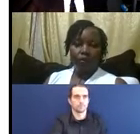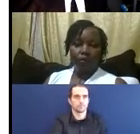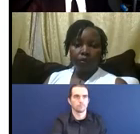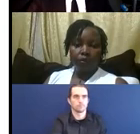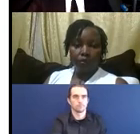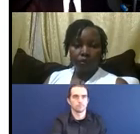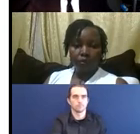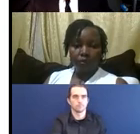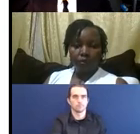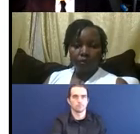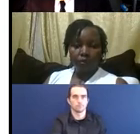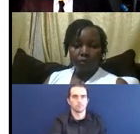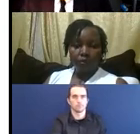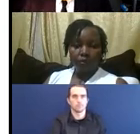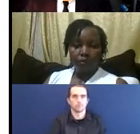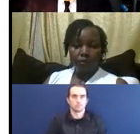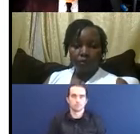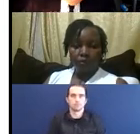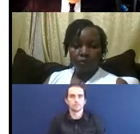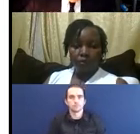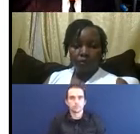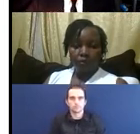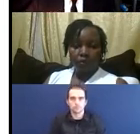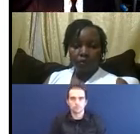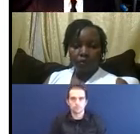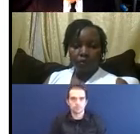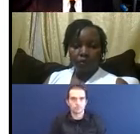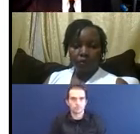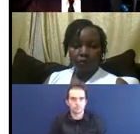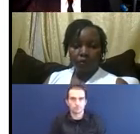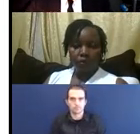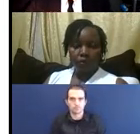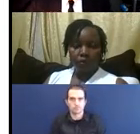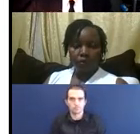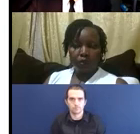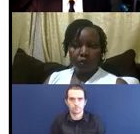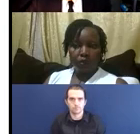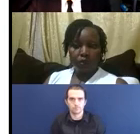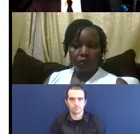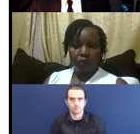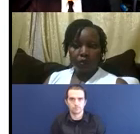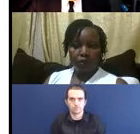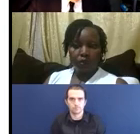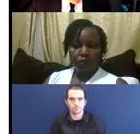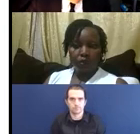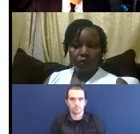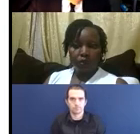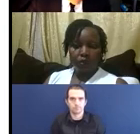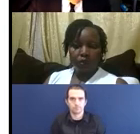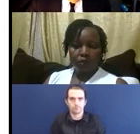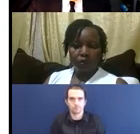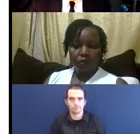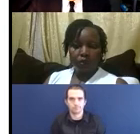Okay. So welcome everyone. Can I just say about the chat, if you want to send a message to